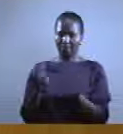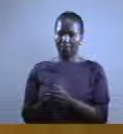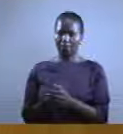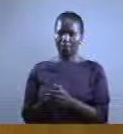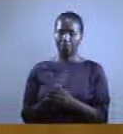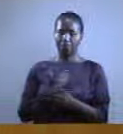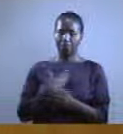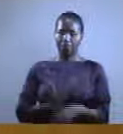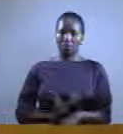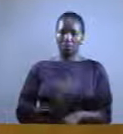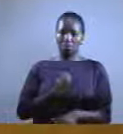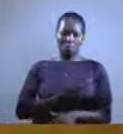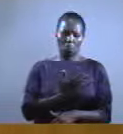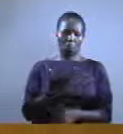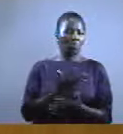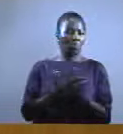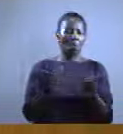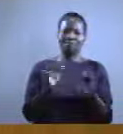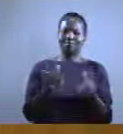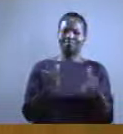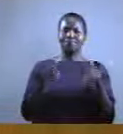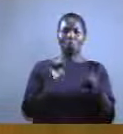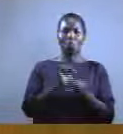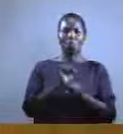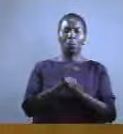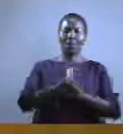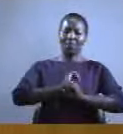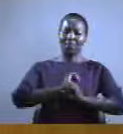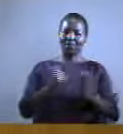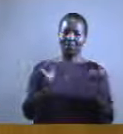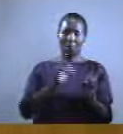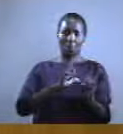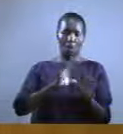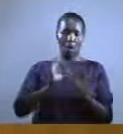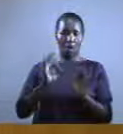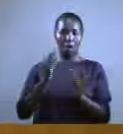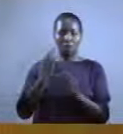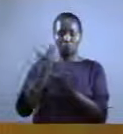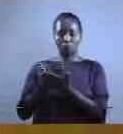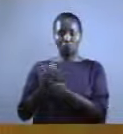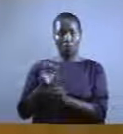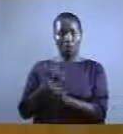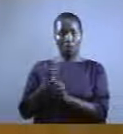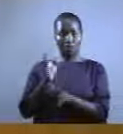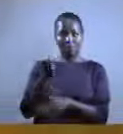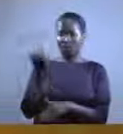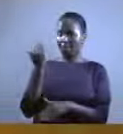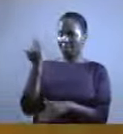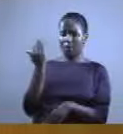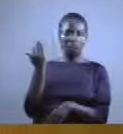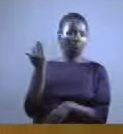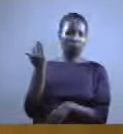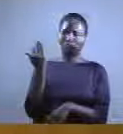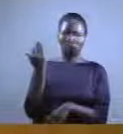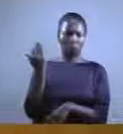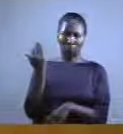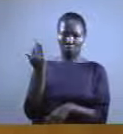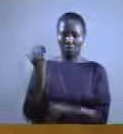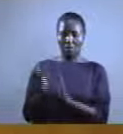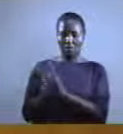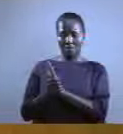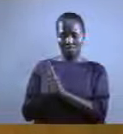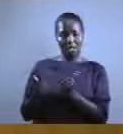are particularly vulnerable to unemployment because they don't have a proven track record to indicate their productivity to